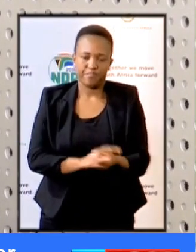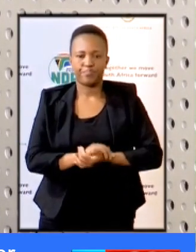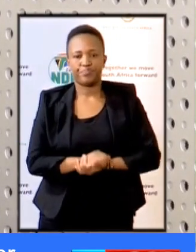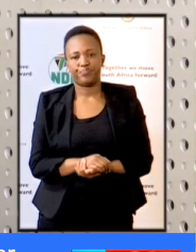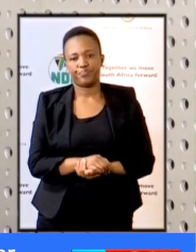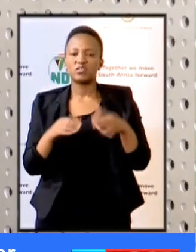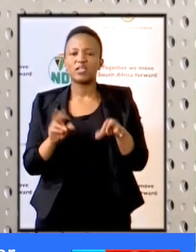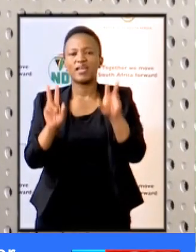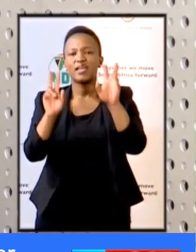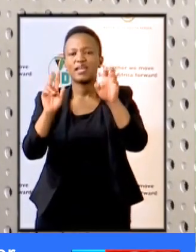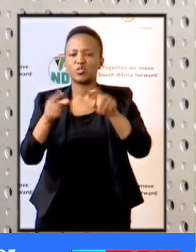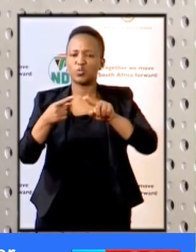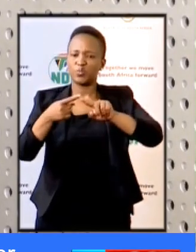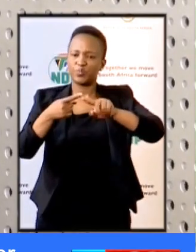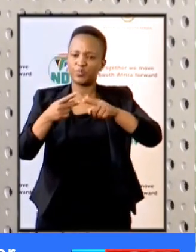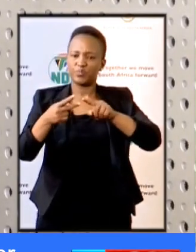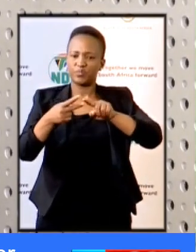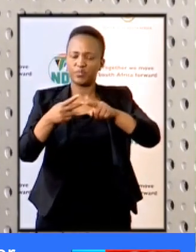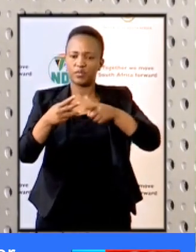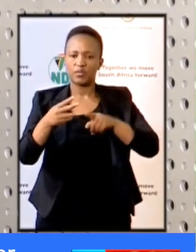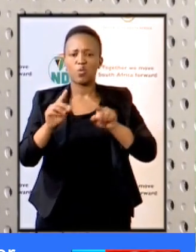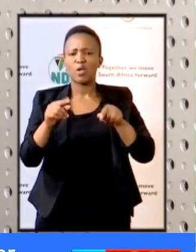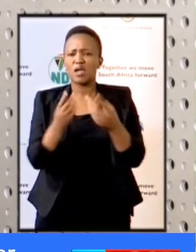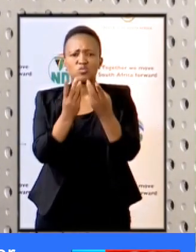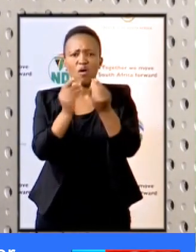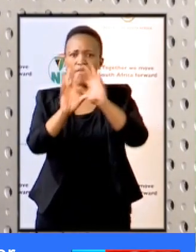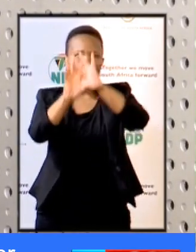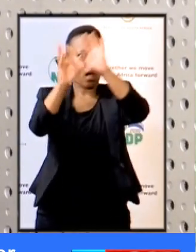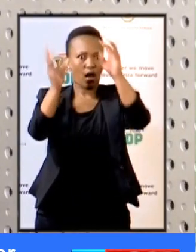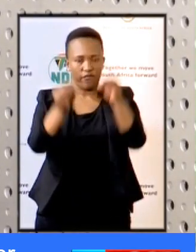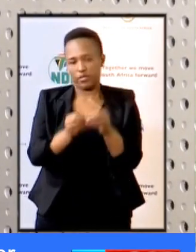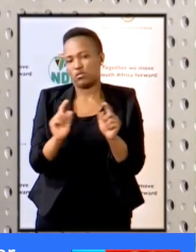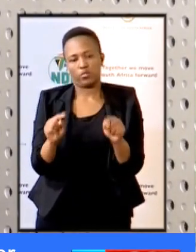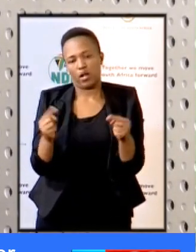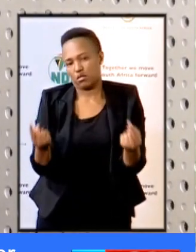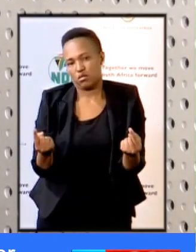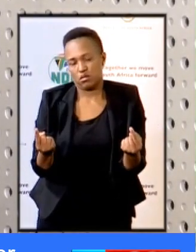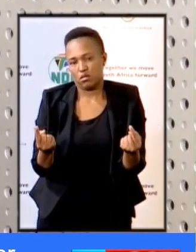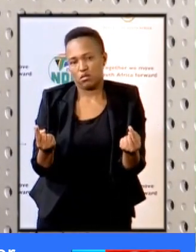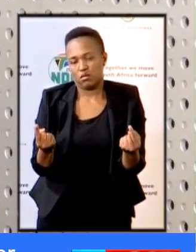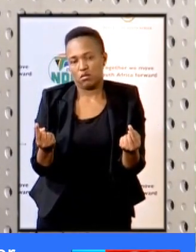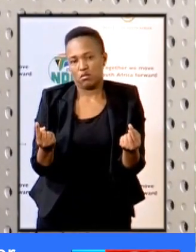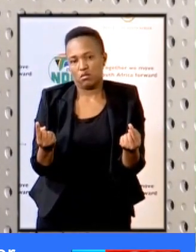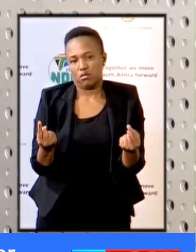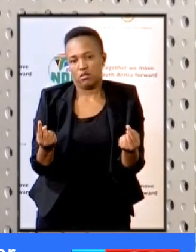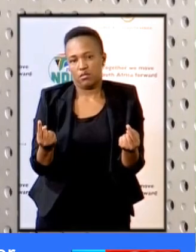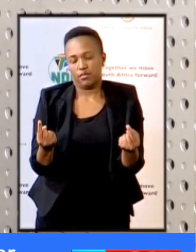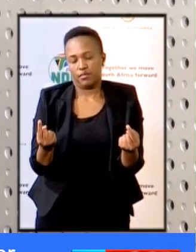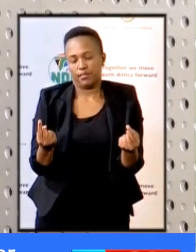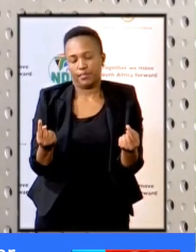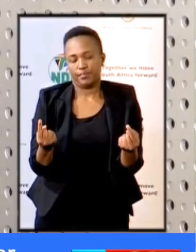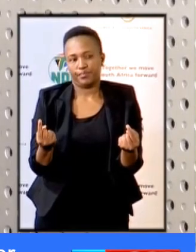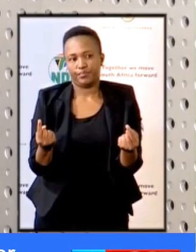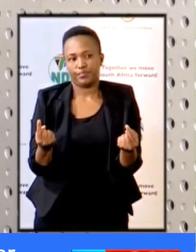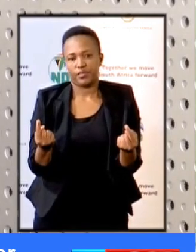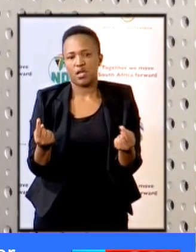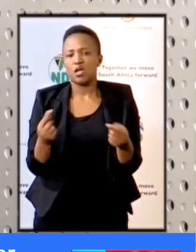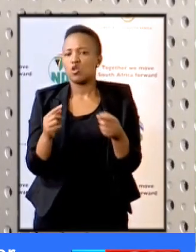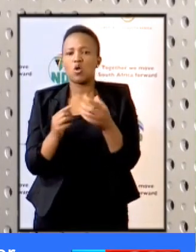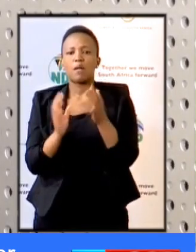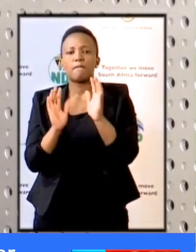Under our regulations, are not able to deal with it, the whole spectrum of matters. For instance, it's not Mbizana